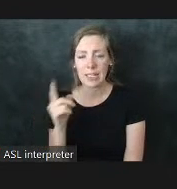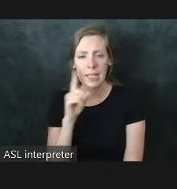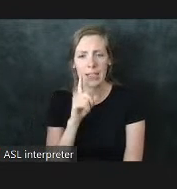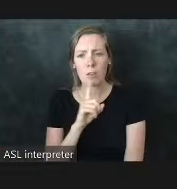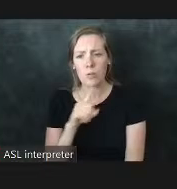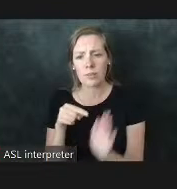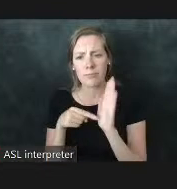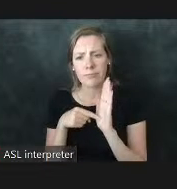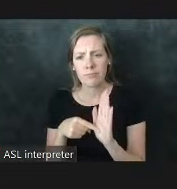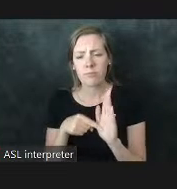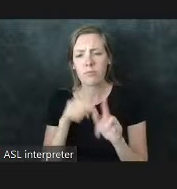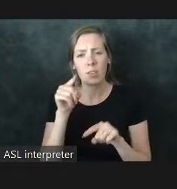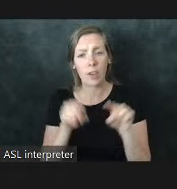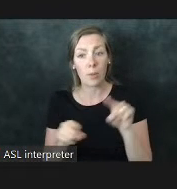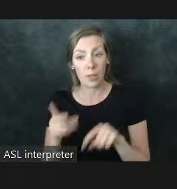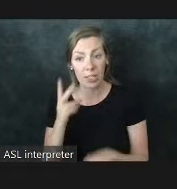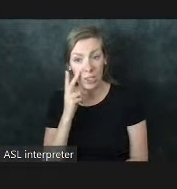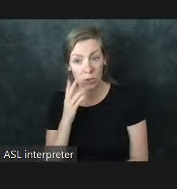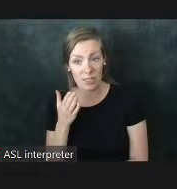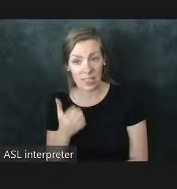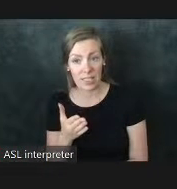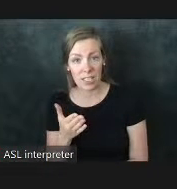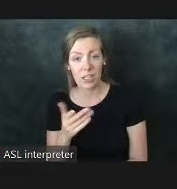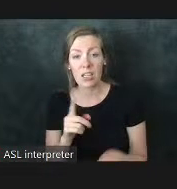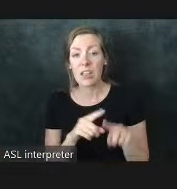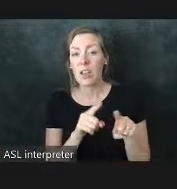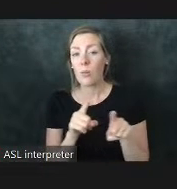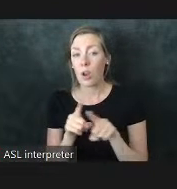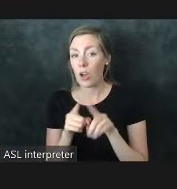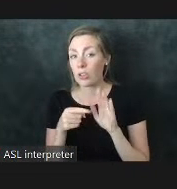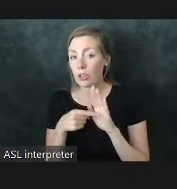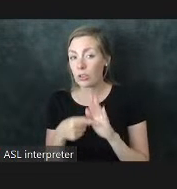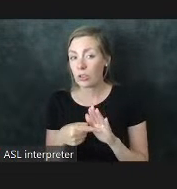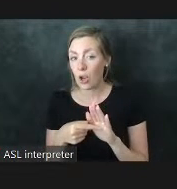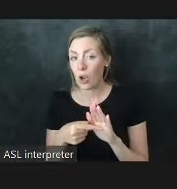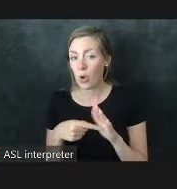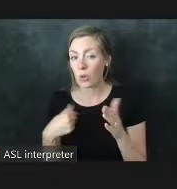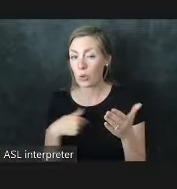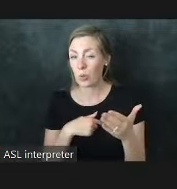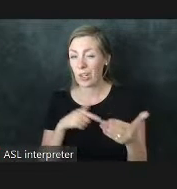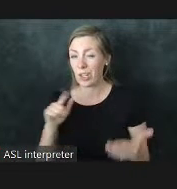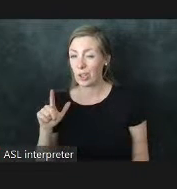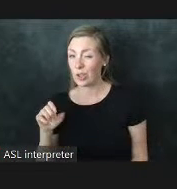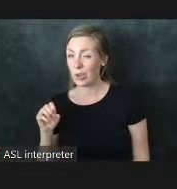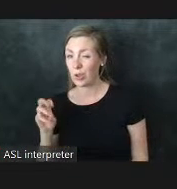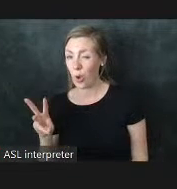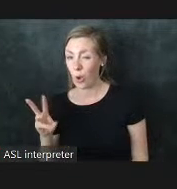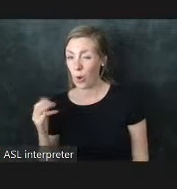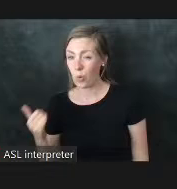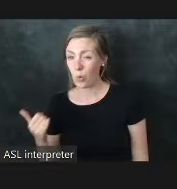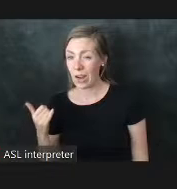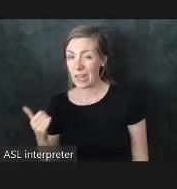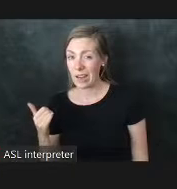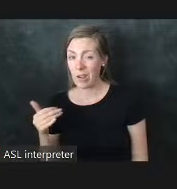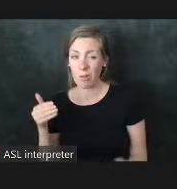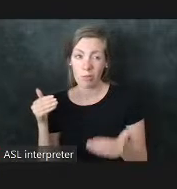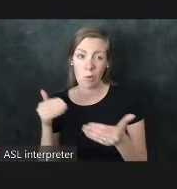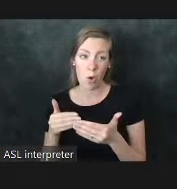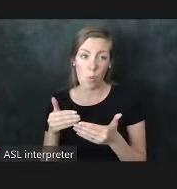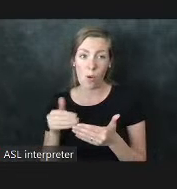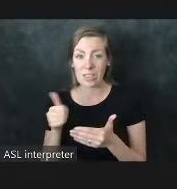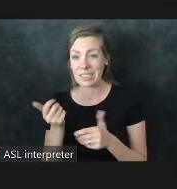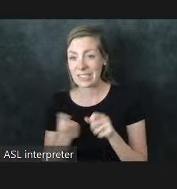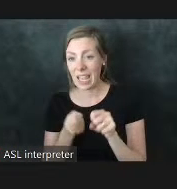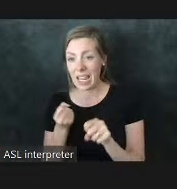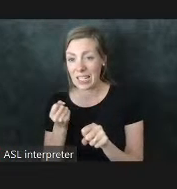the variability we see in que eso storage, but demuestra it la also shows that we're at the very low end of y también tenemos almost a decade of de